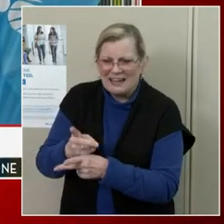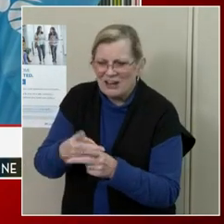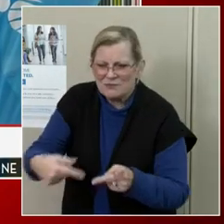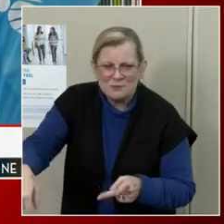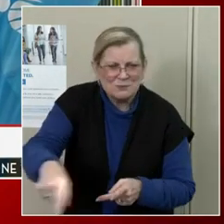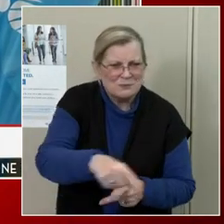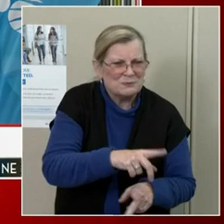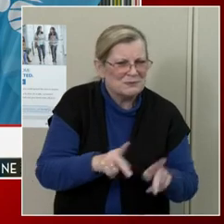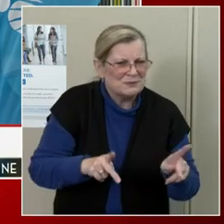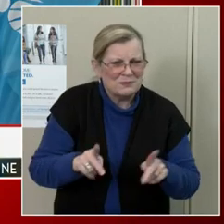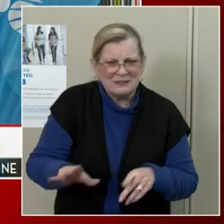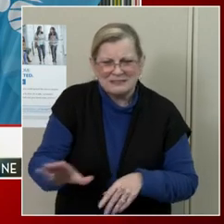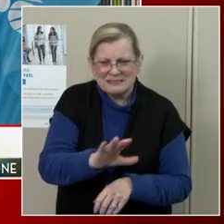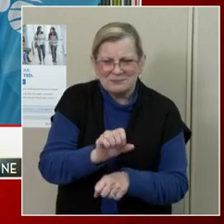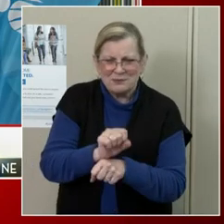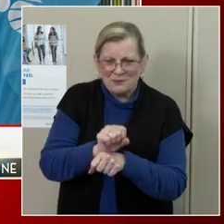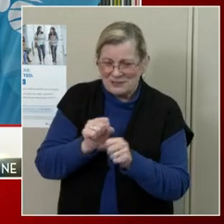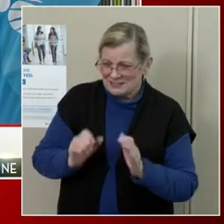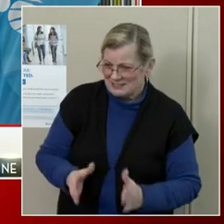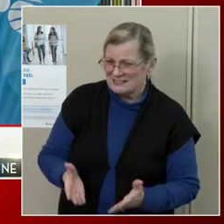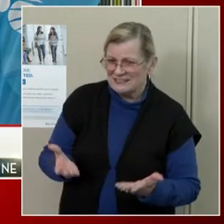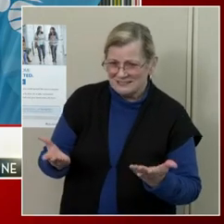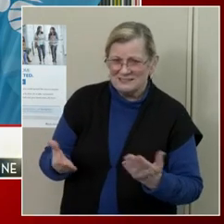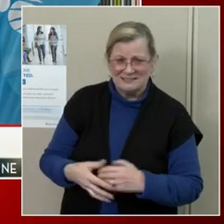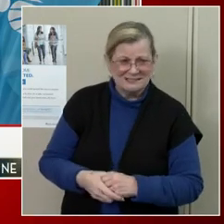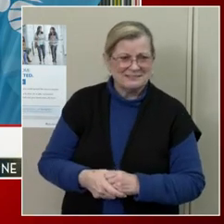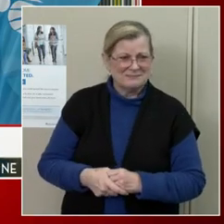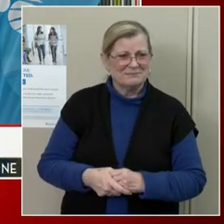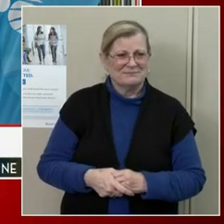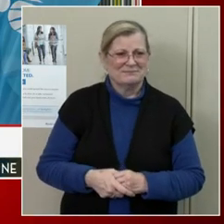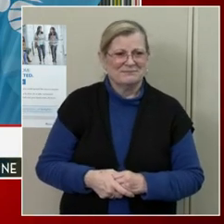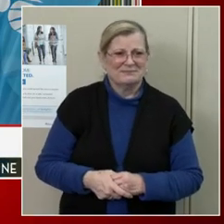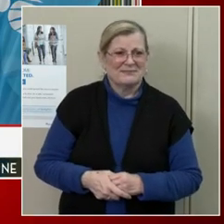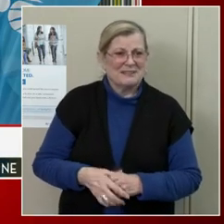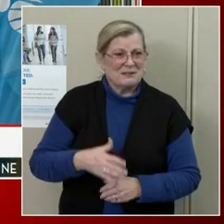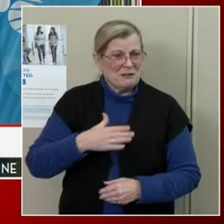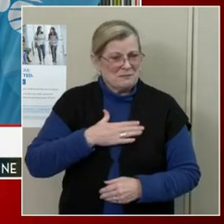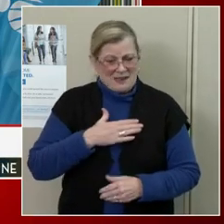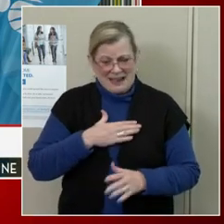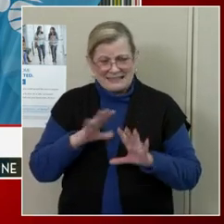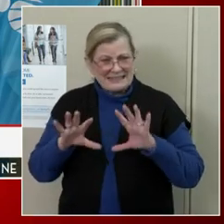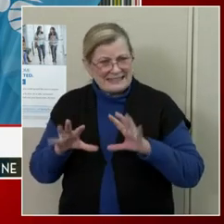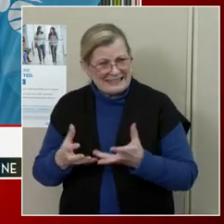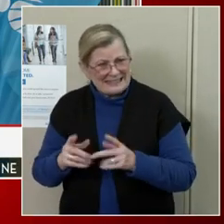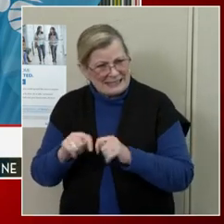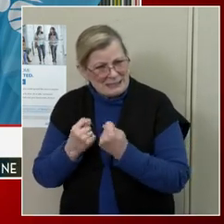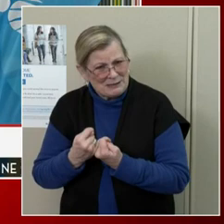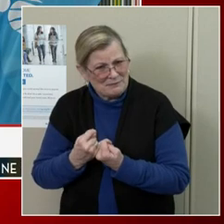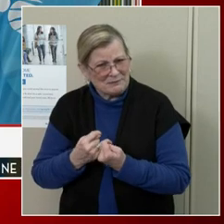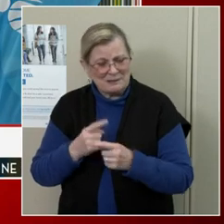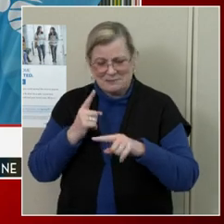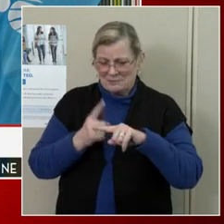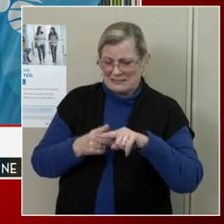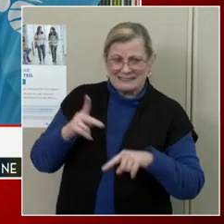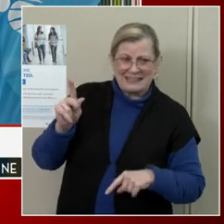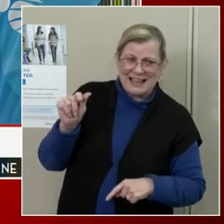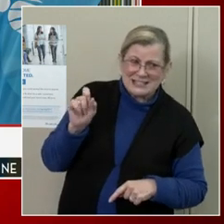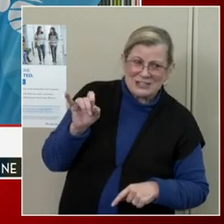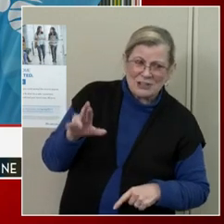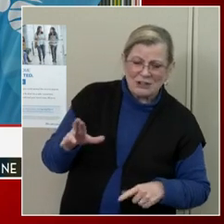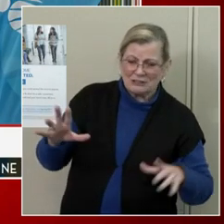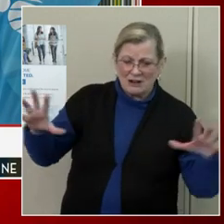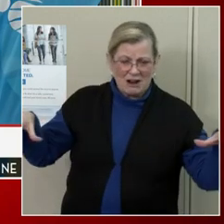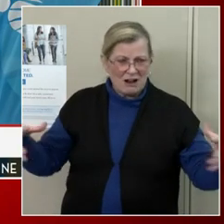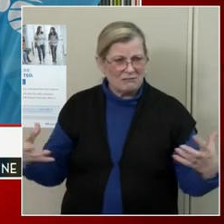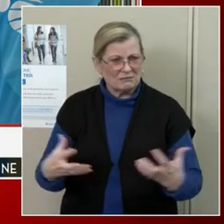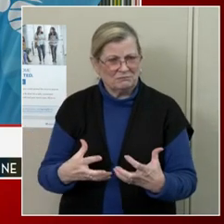my team, and I know there's a huge Kaiser Permanente team that's going to help make this delivery